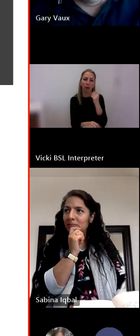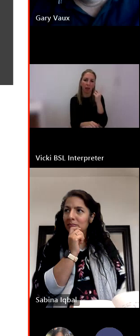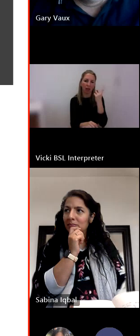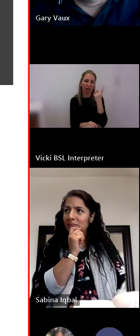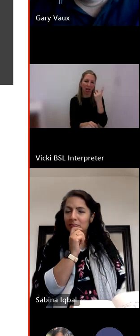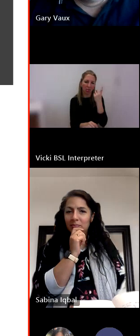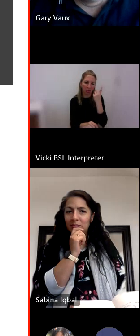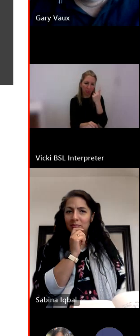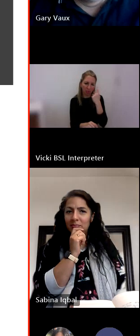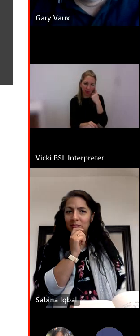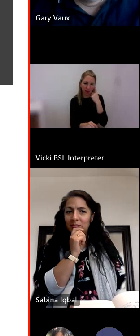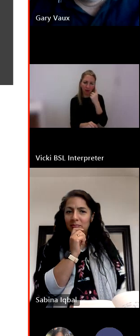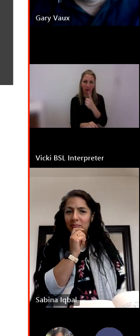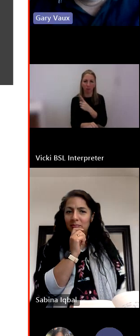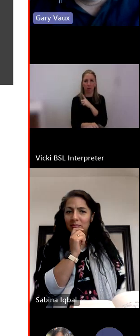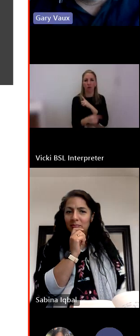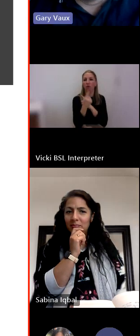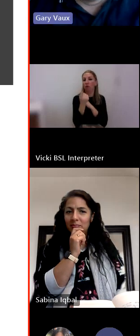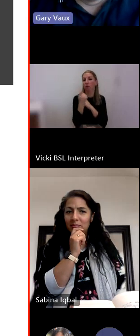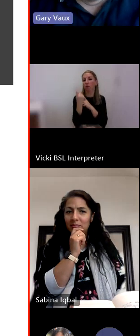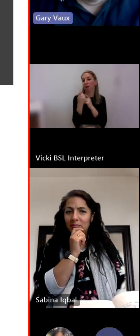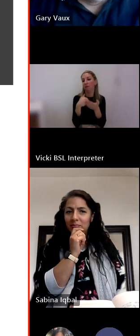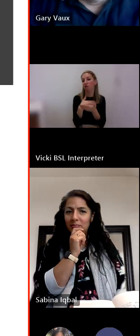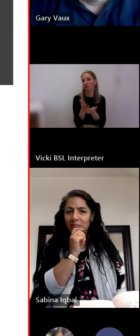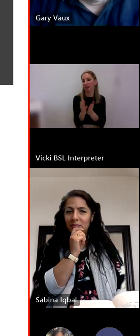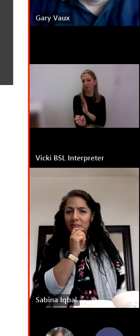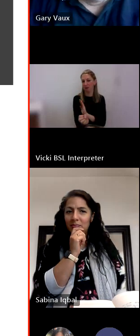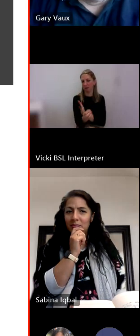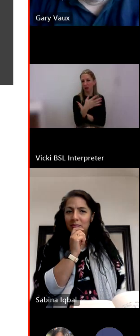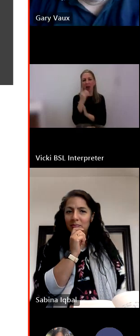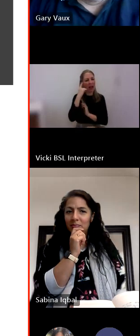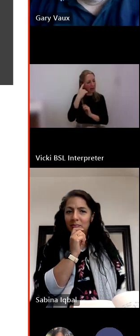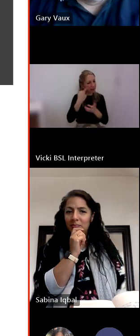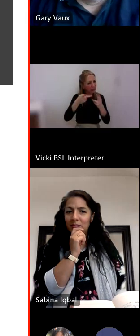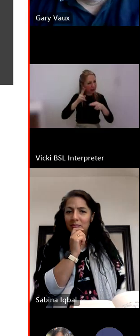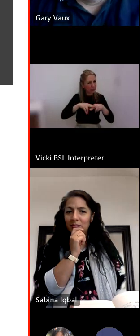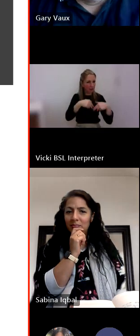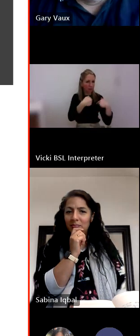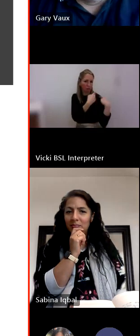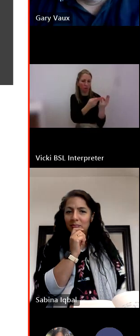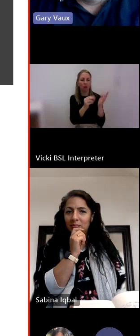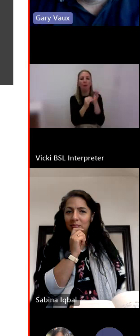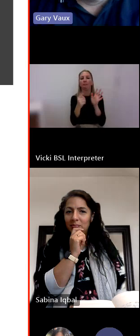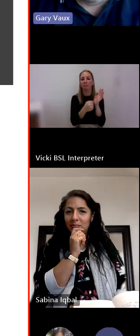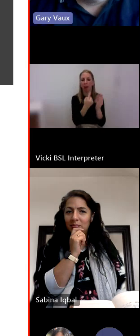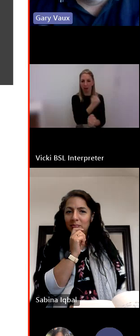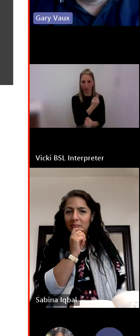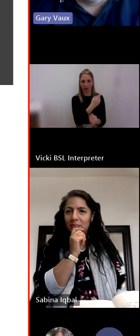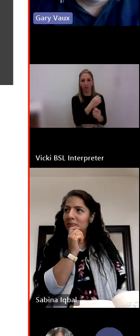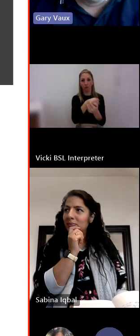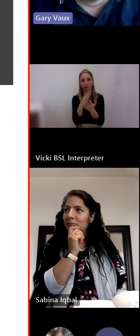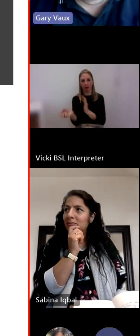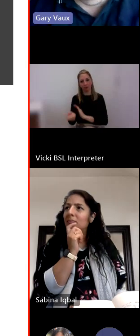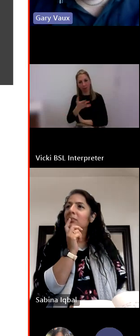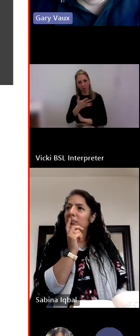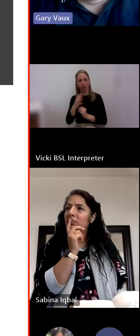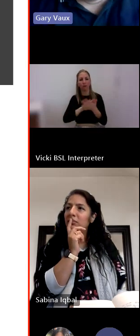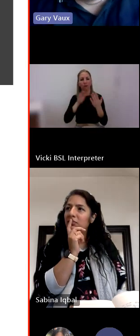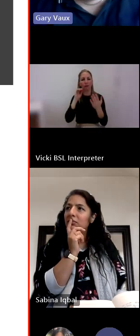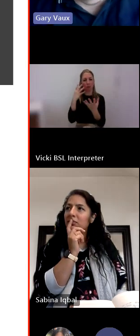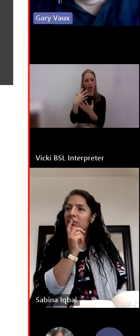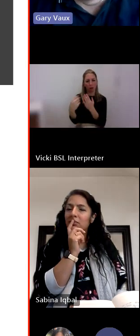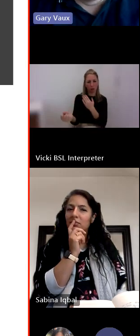sharing the slides, Gary. Okay. I think if Matt shares them, then that gets rid of the problem. Yeah. Okay. Well,